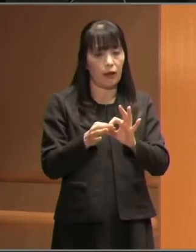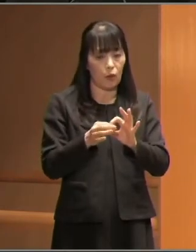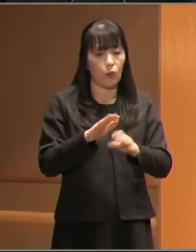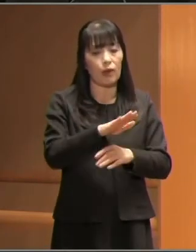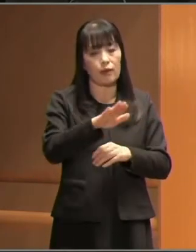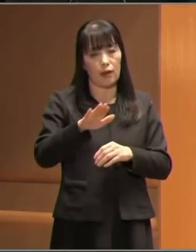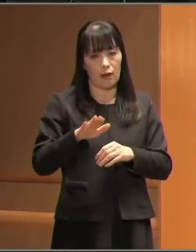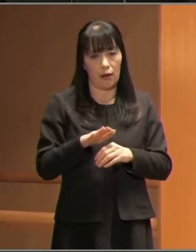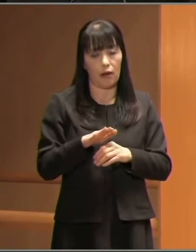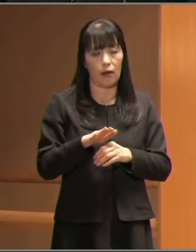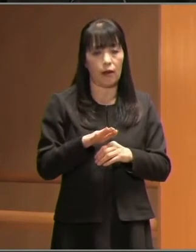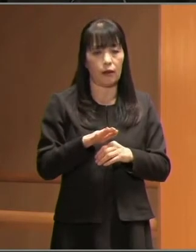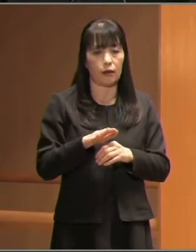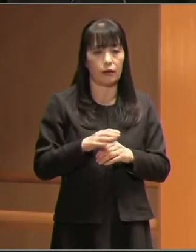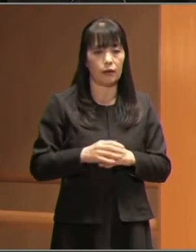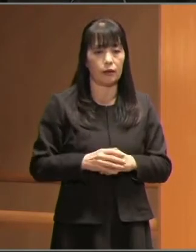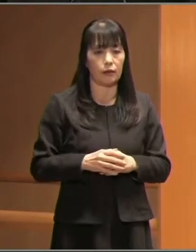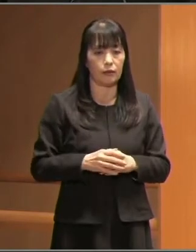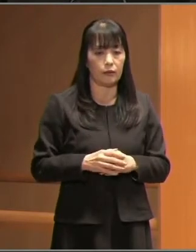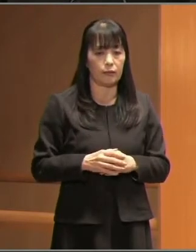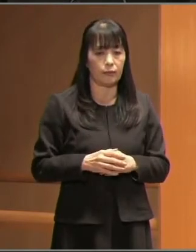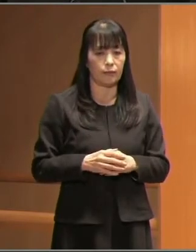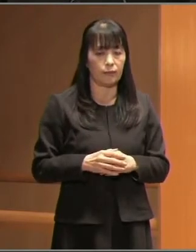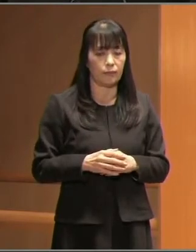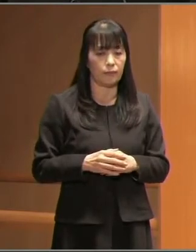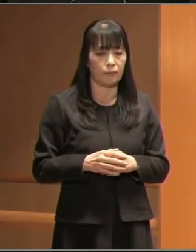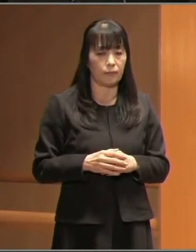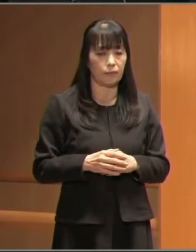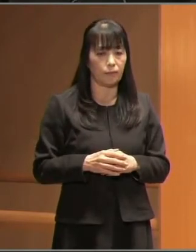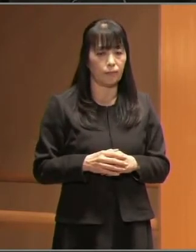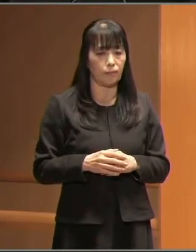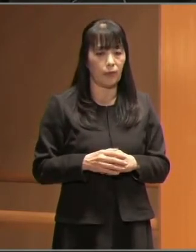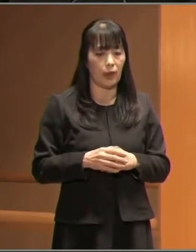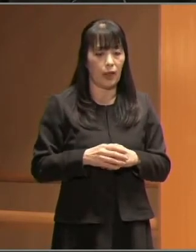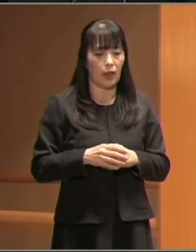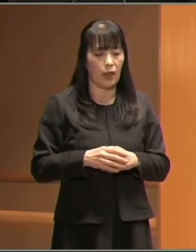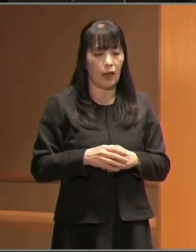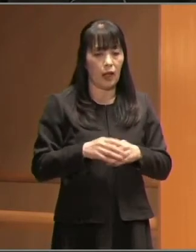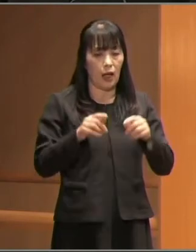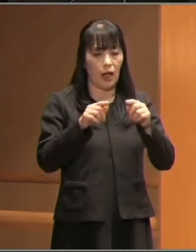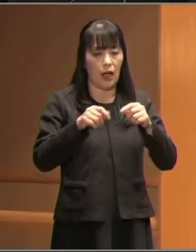these makers and suppliers